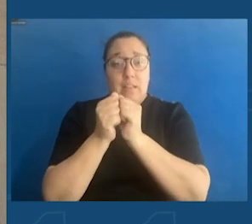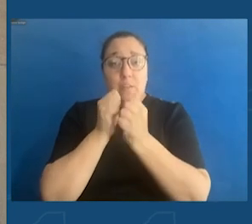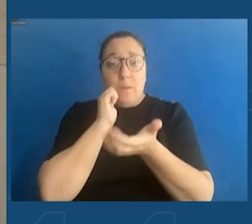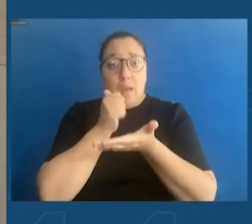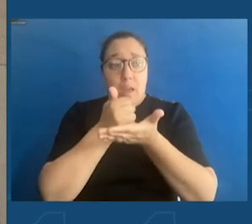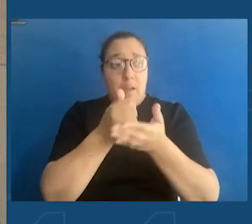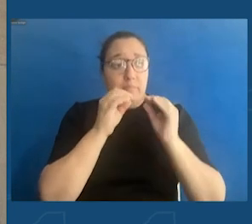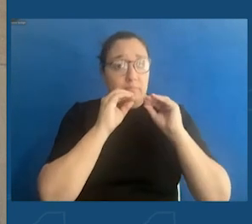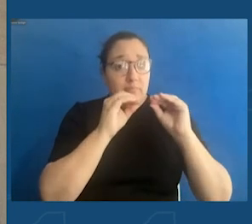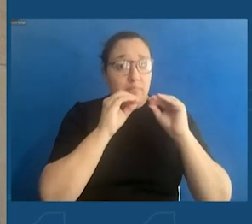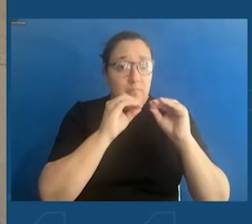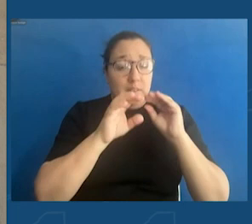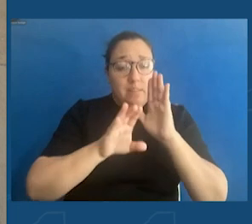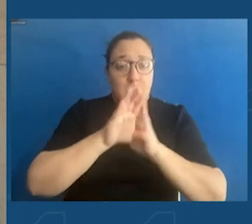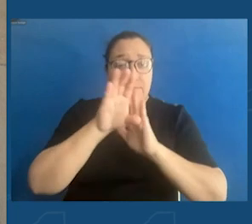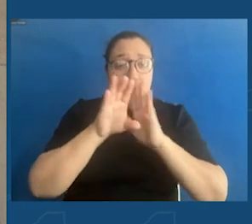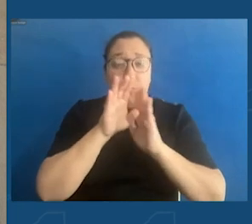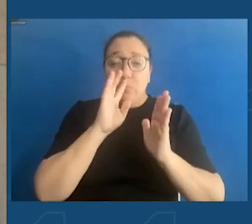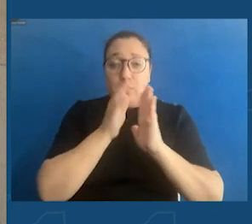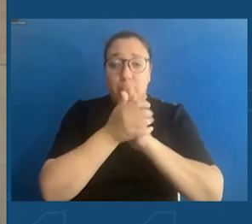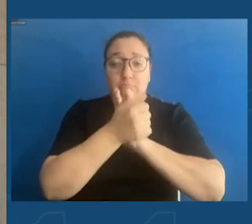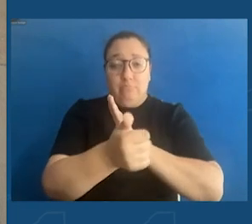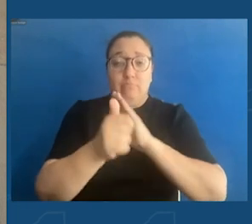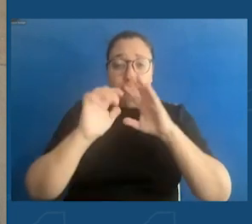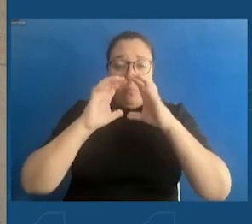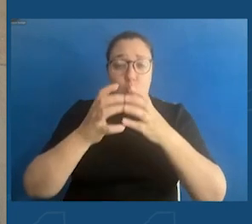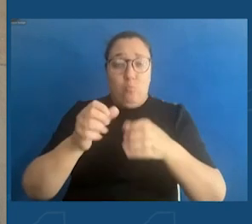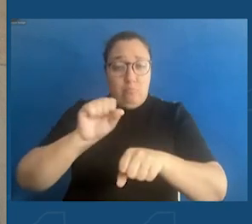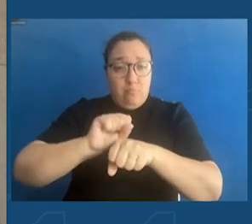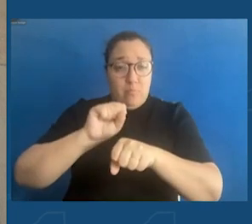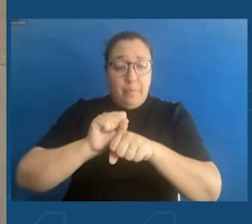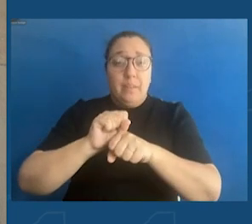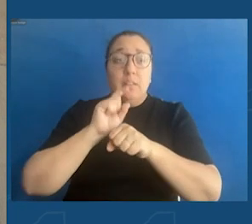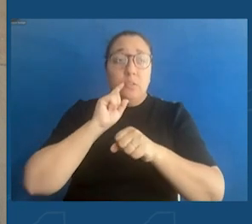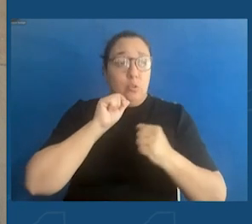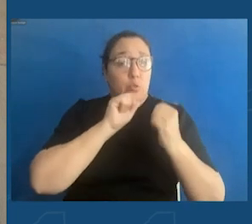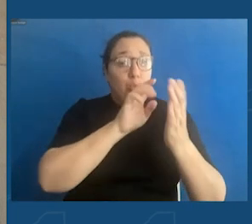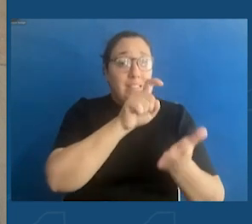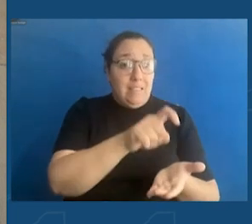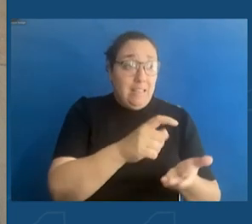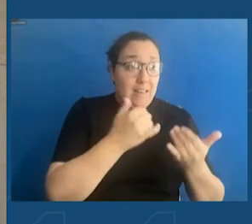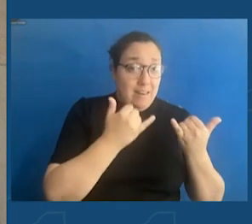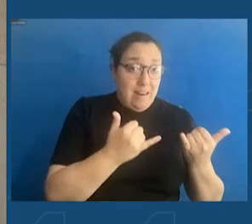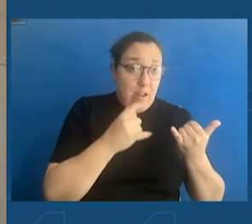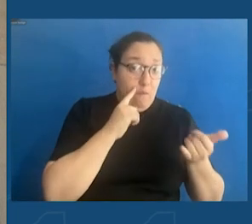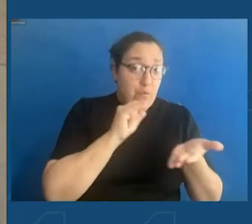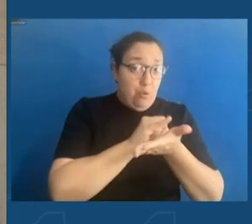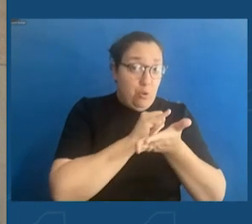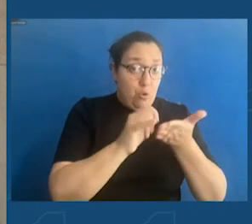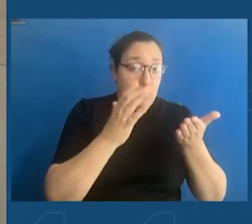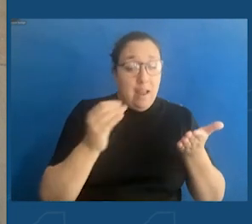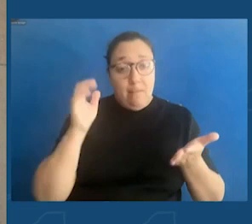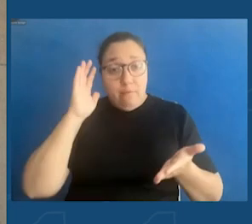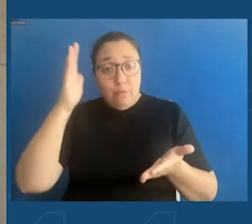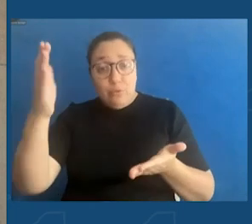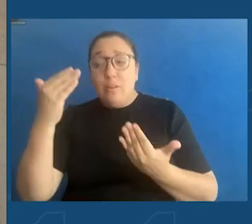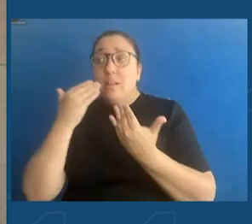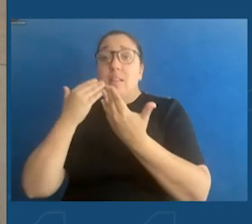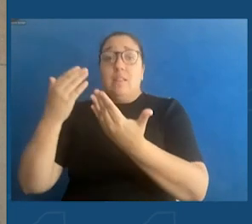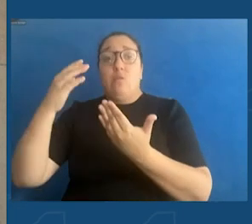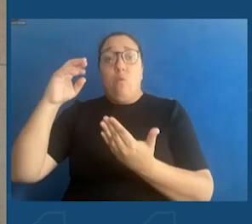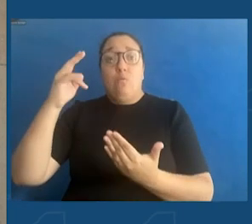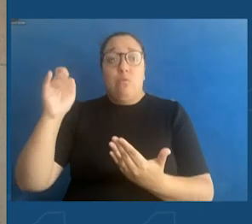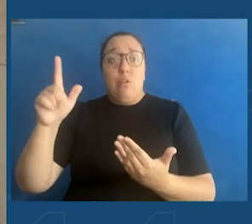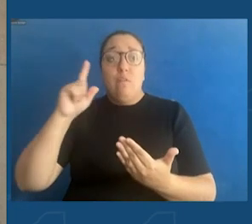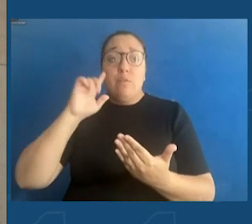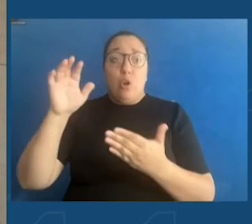skilled workforce our state needs to address the needs of New Yorkers now and in the future. Thank you, Governor Hochul, for your leadership